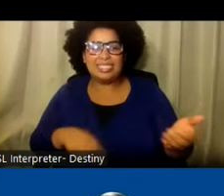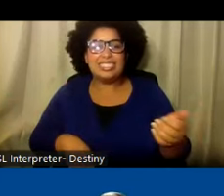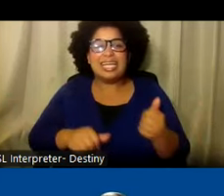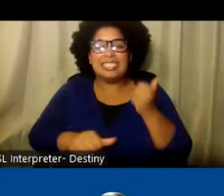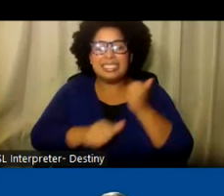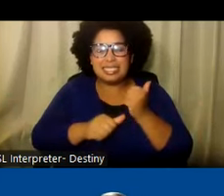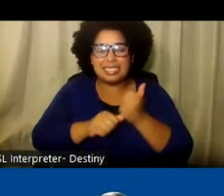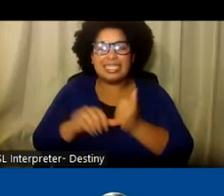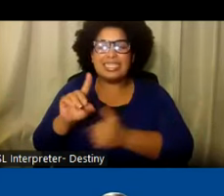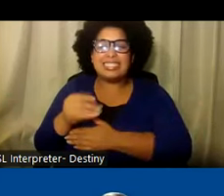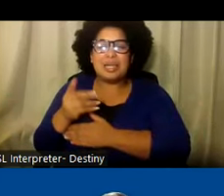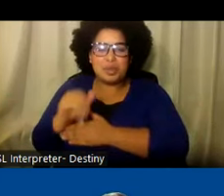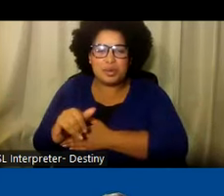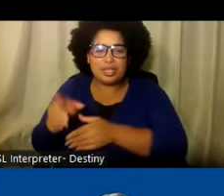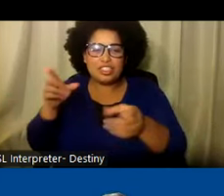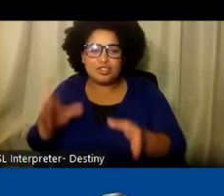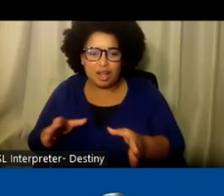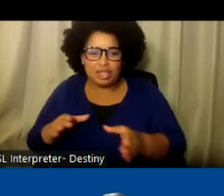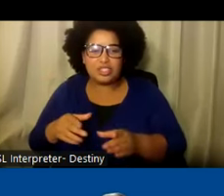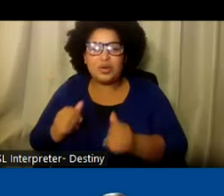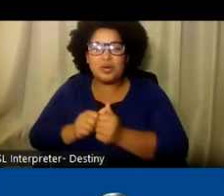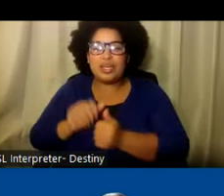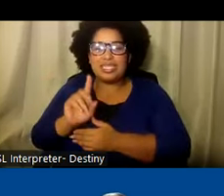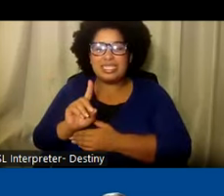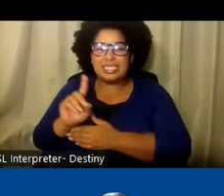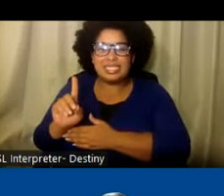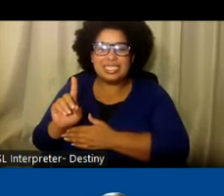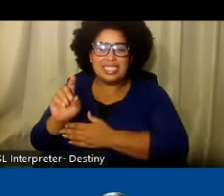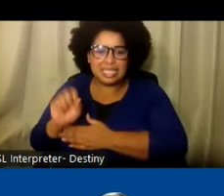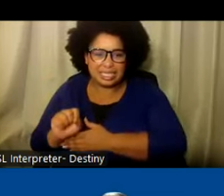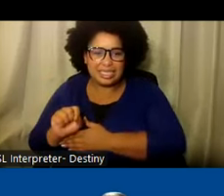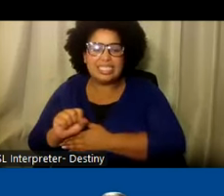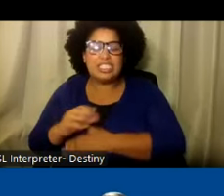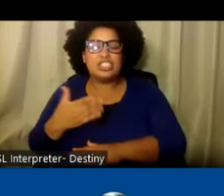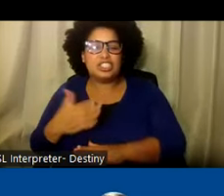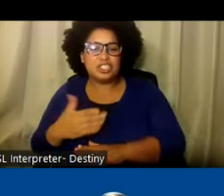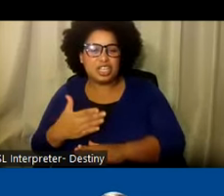of Statewide Clinical Services, here to share the department's workforce development,